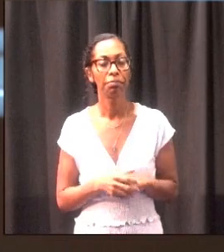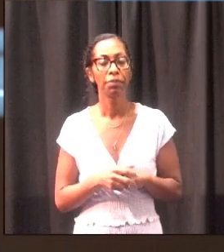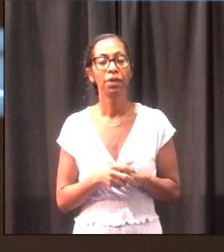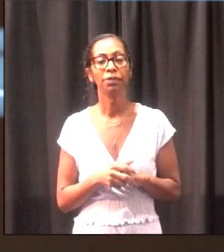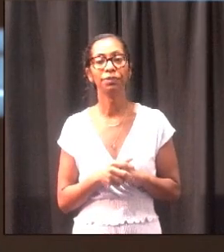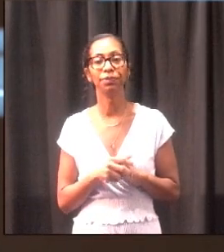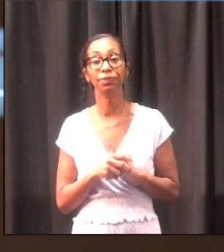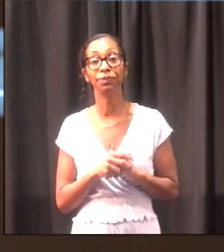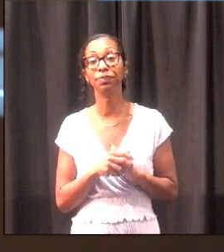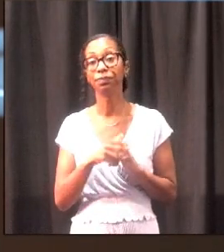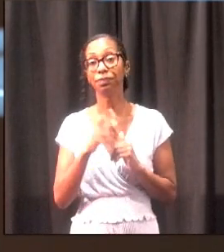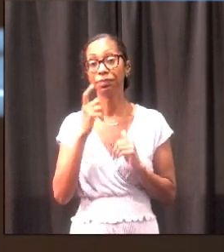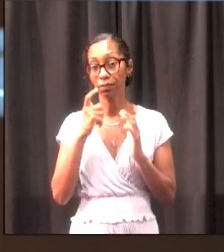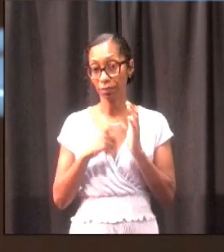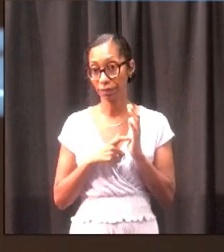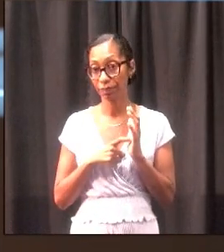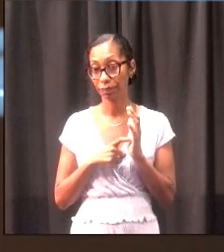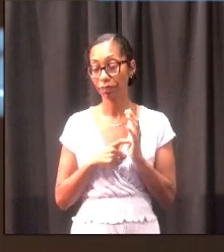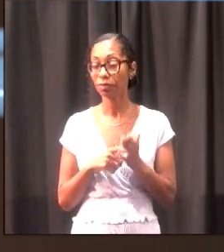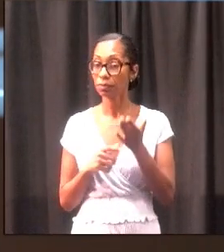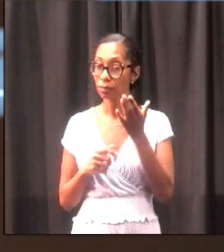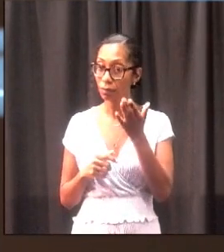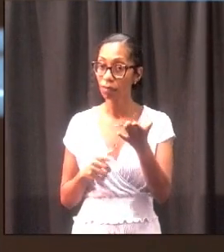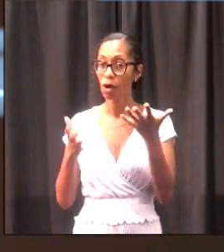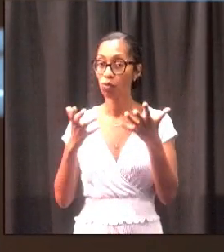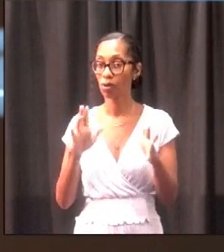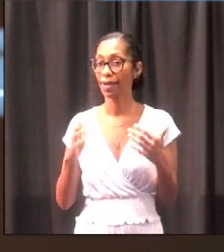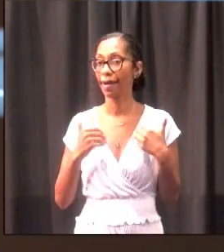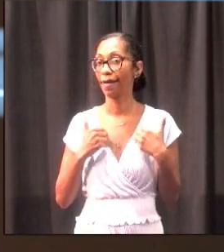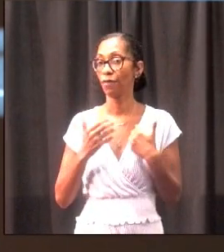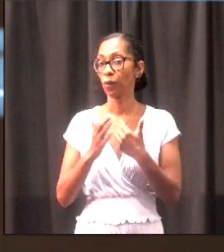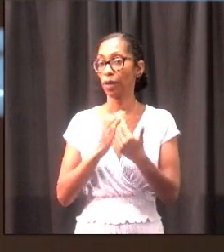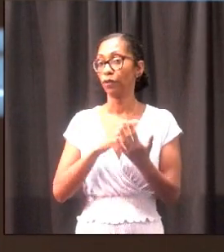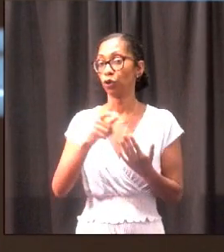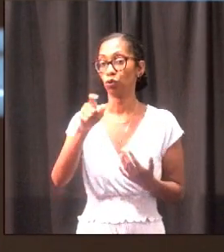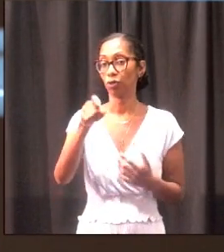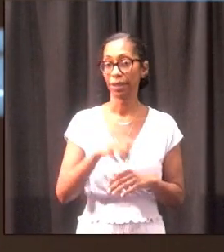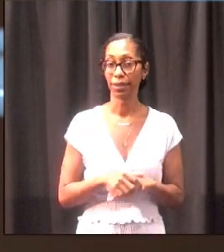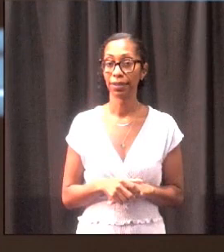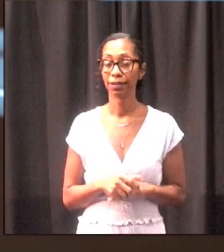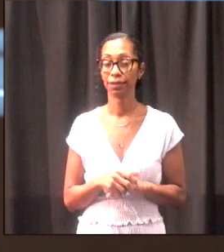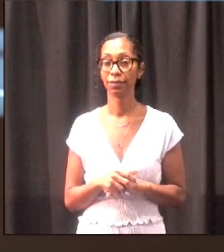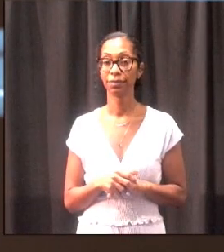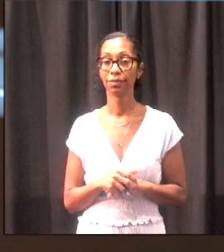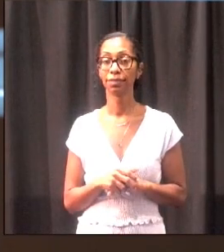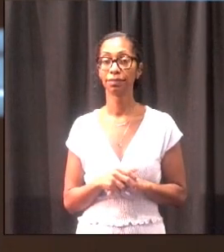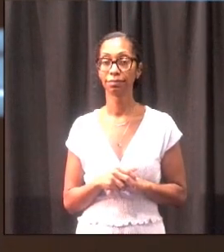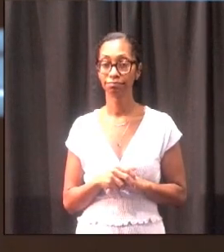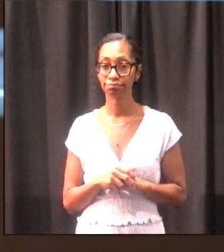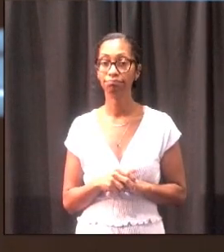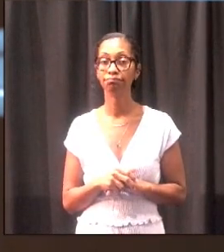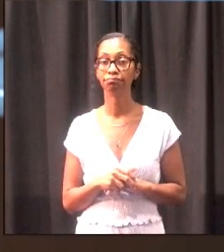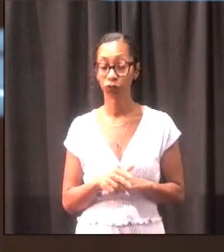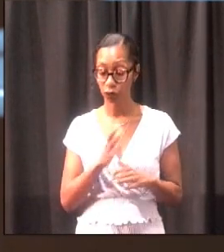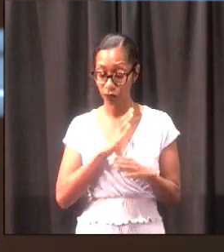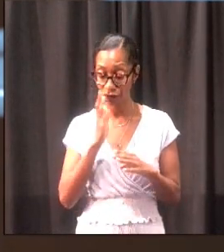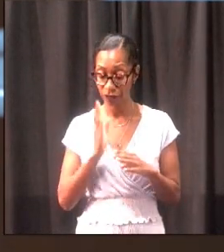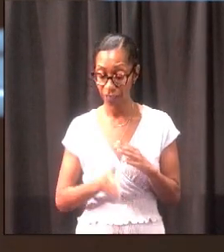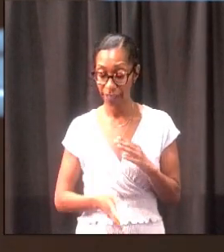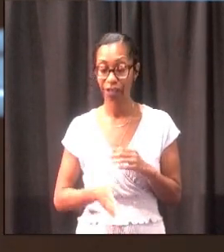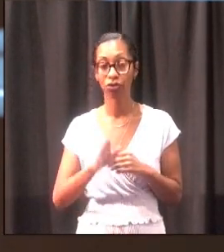So we have to recognize inside of us we have what we need to fulfill and complete the